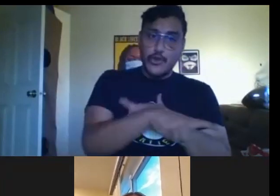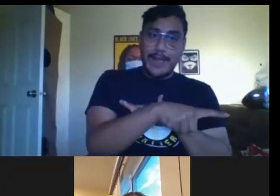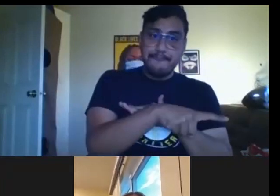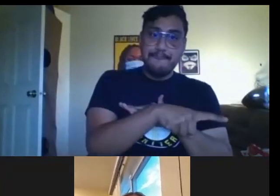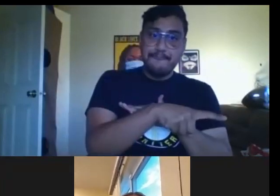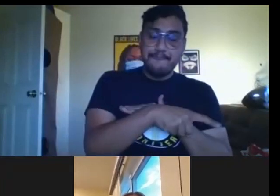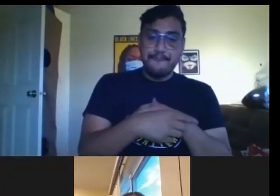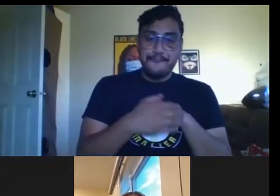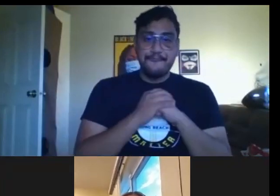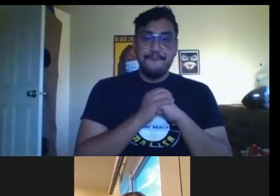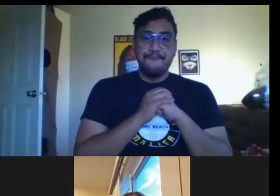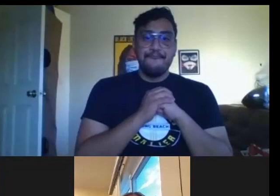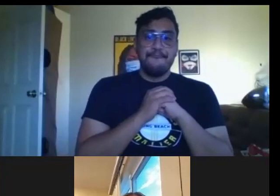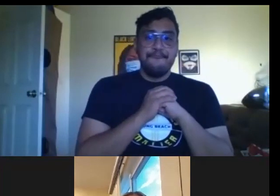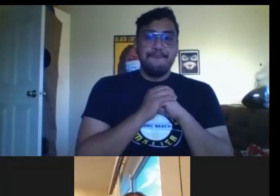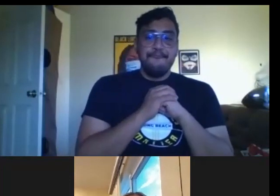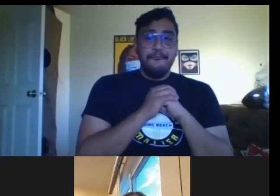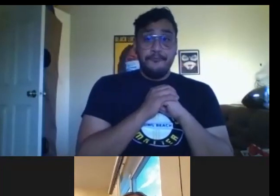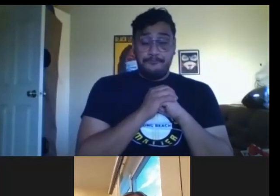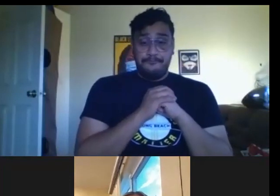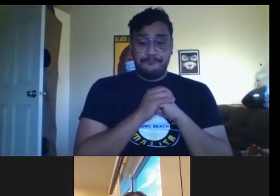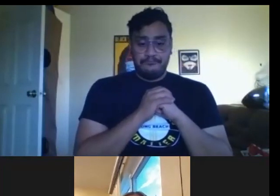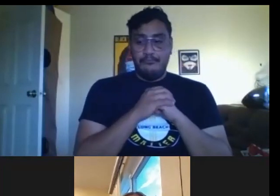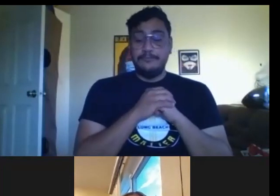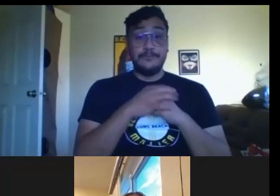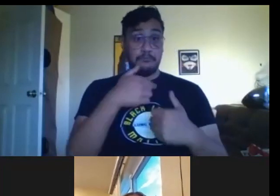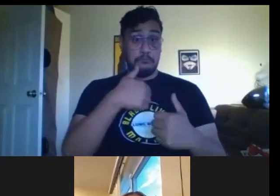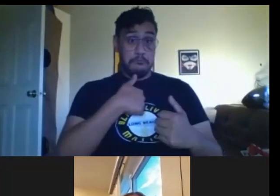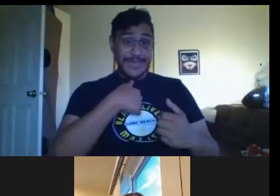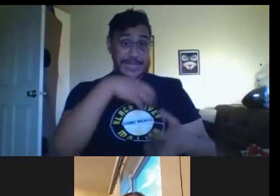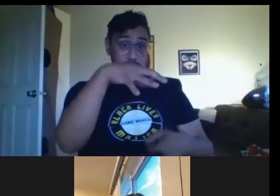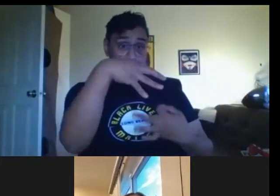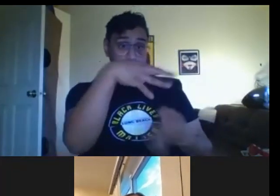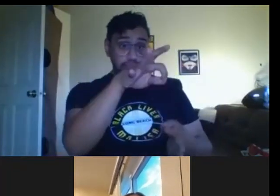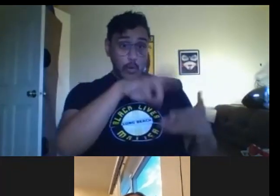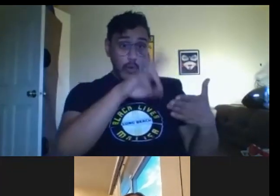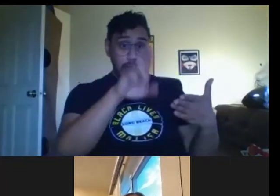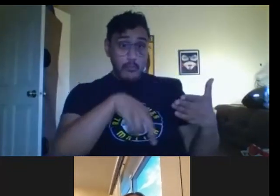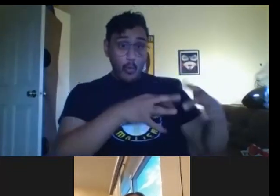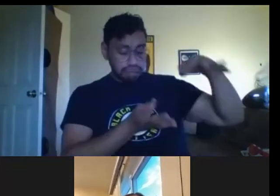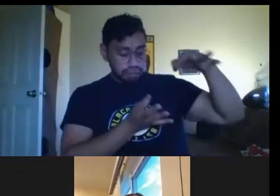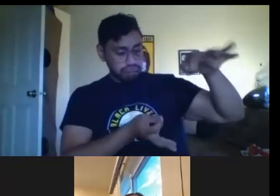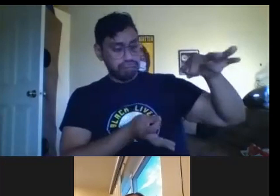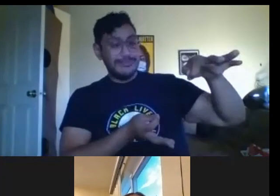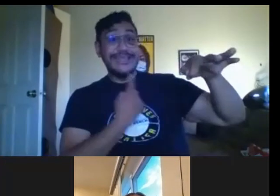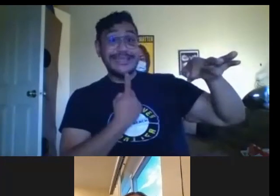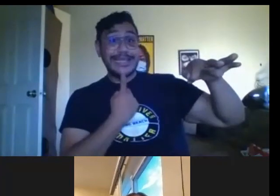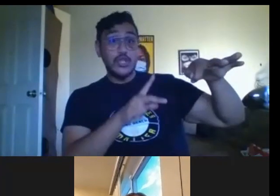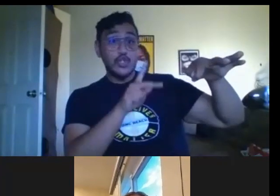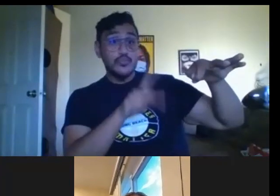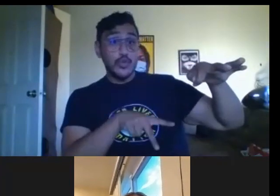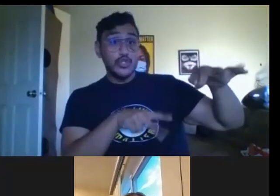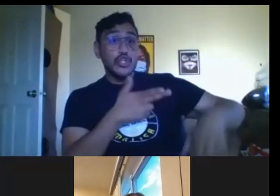After this was done, I got the police report stating that actually the gentleman was shooting at